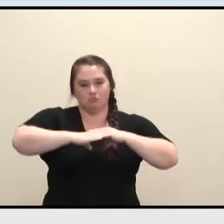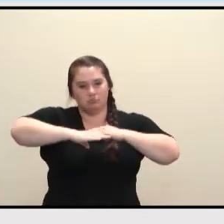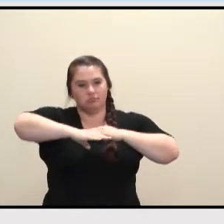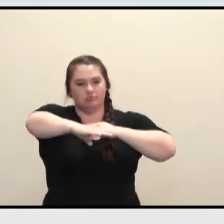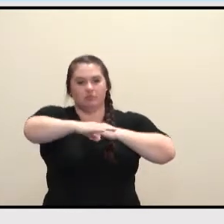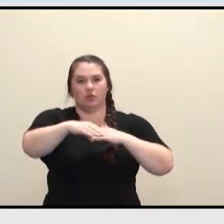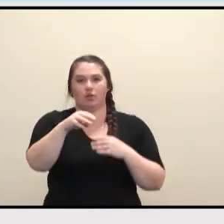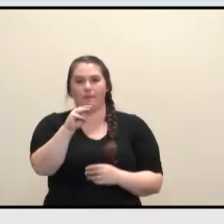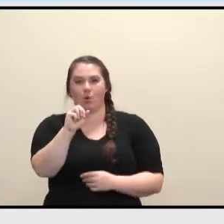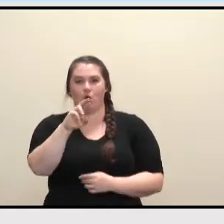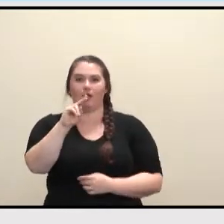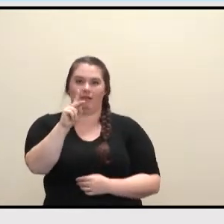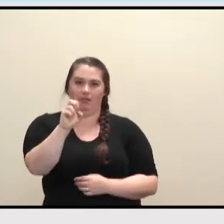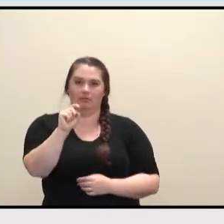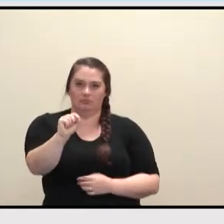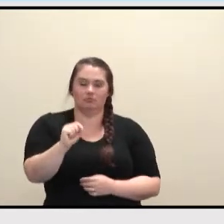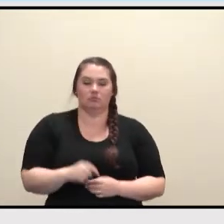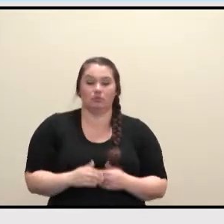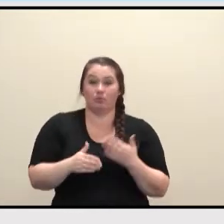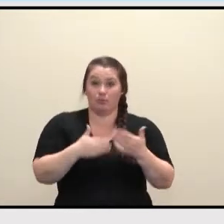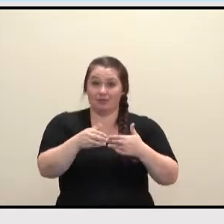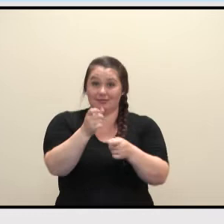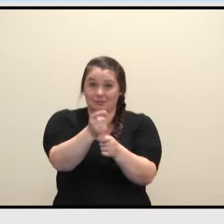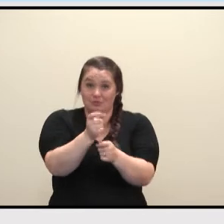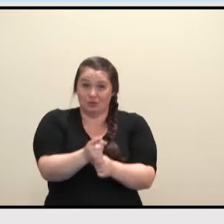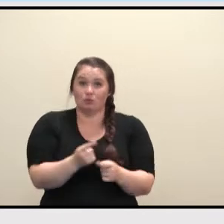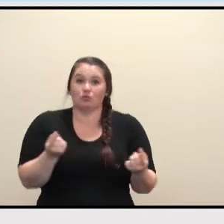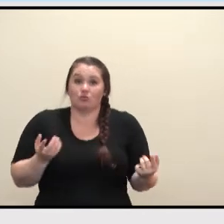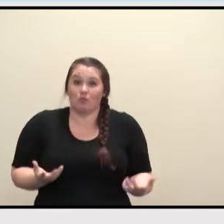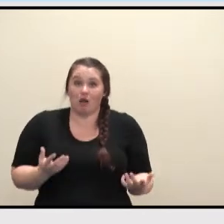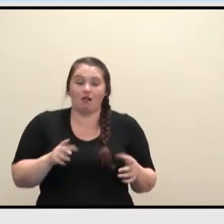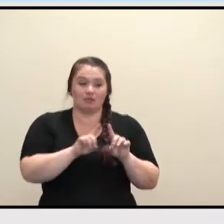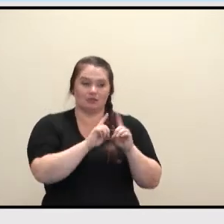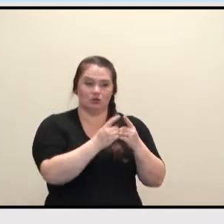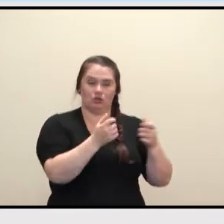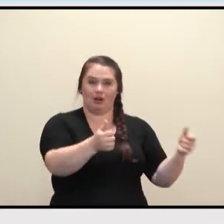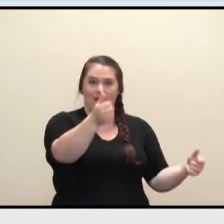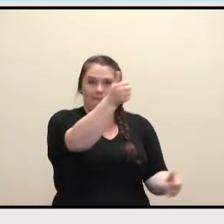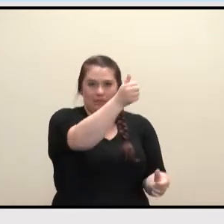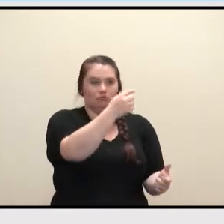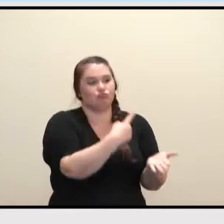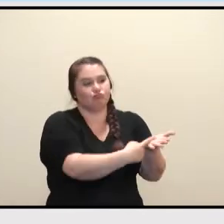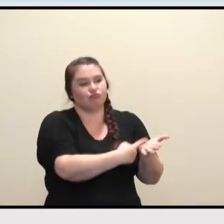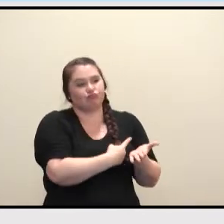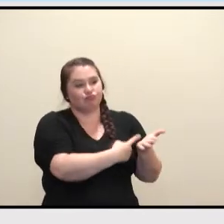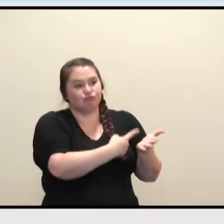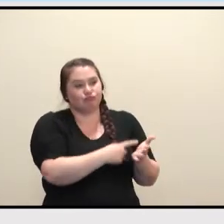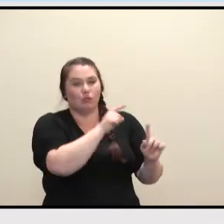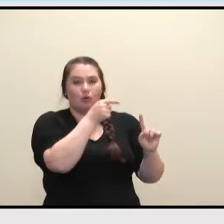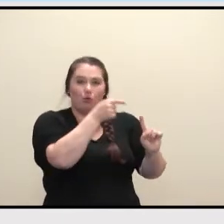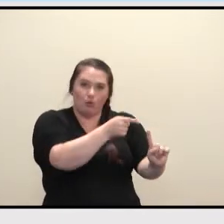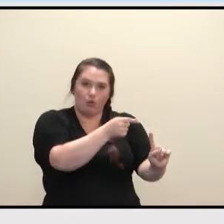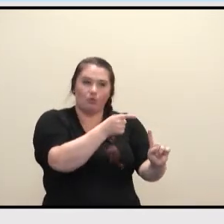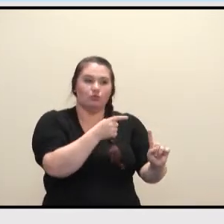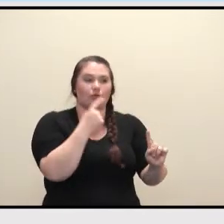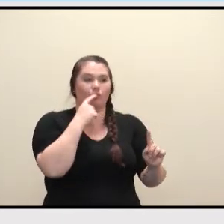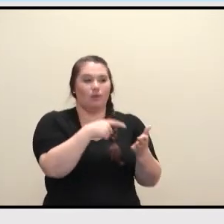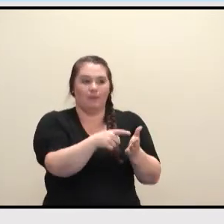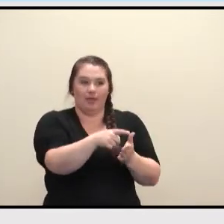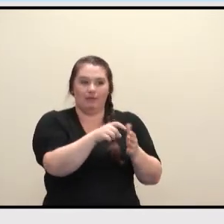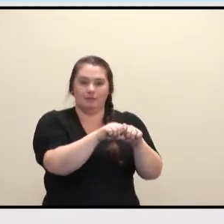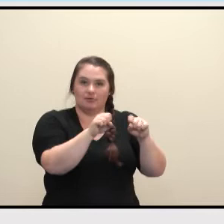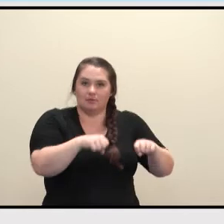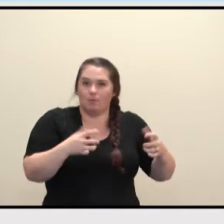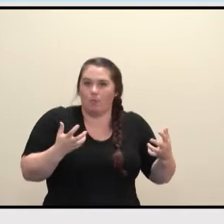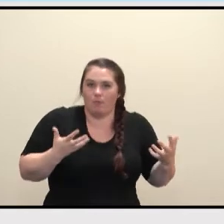market. So our process every year is to work with district admin to talk about goals and objectives for the pay system,